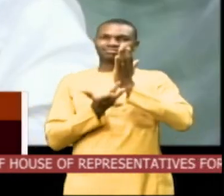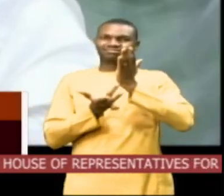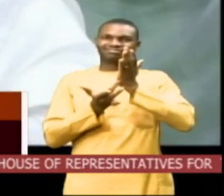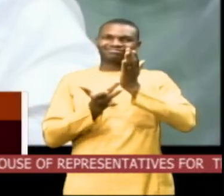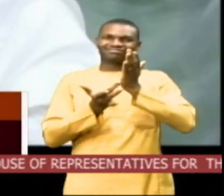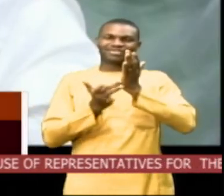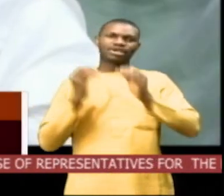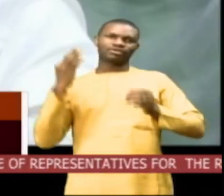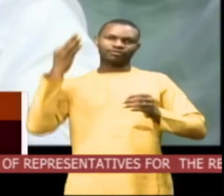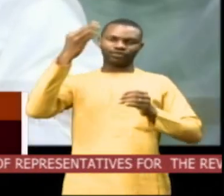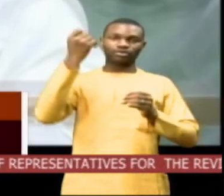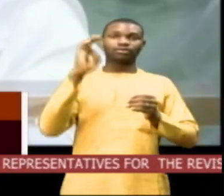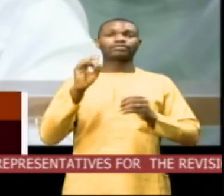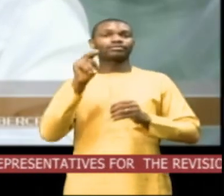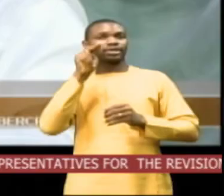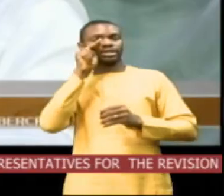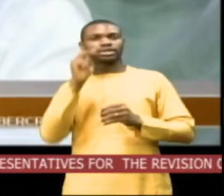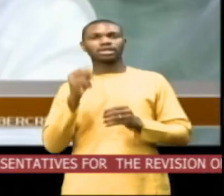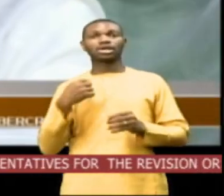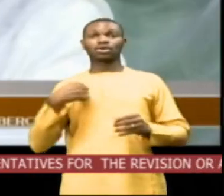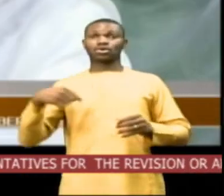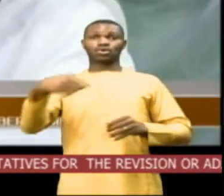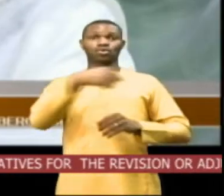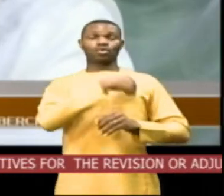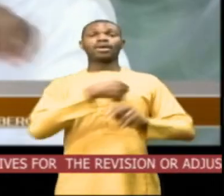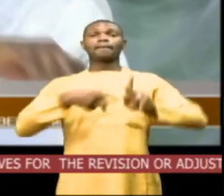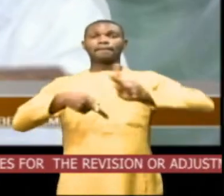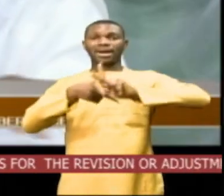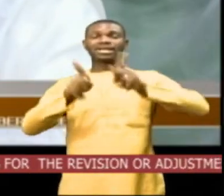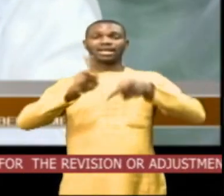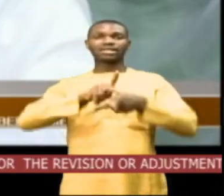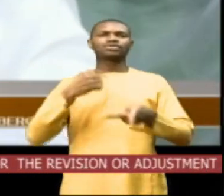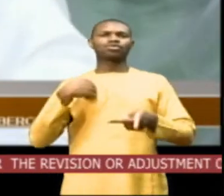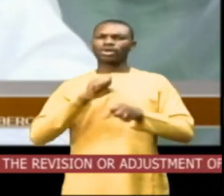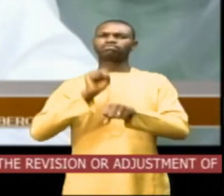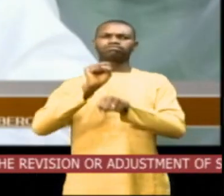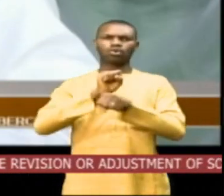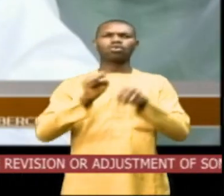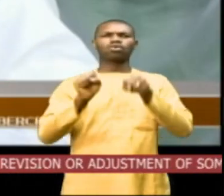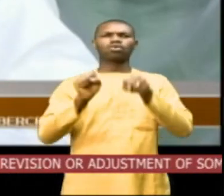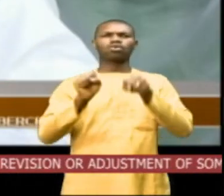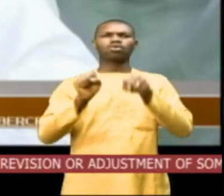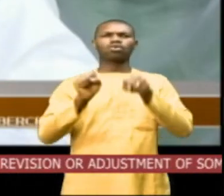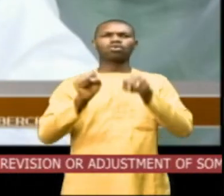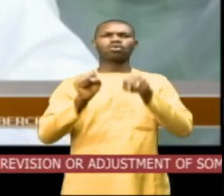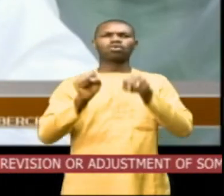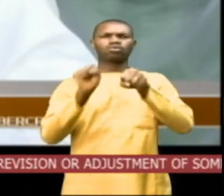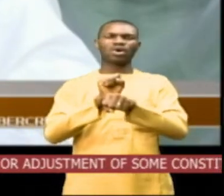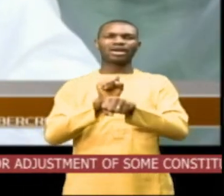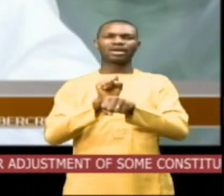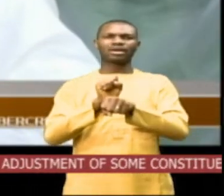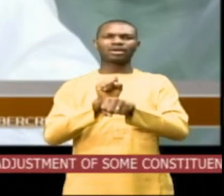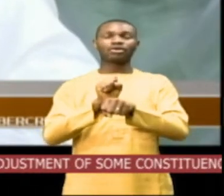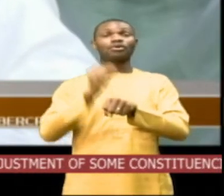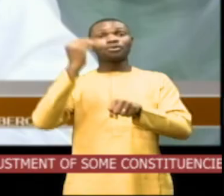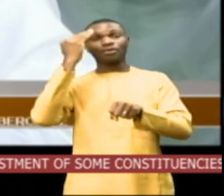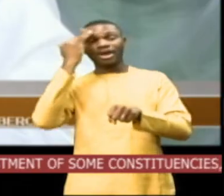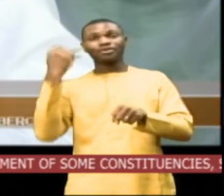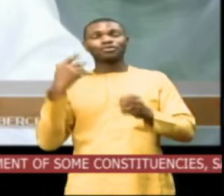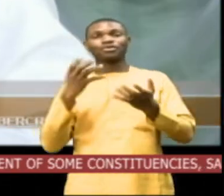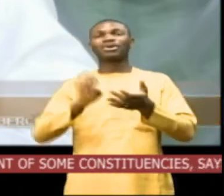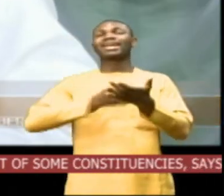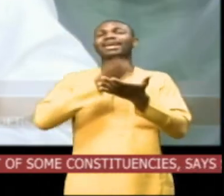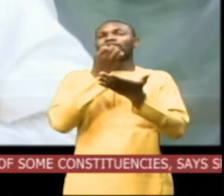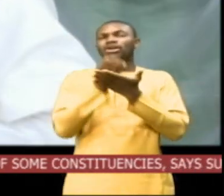space. Accordingly, we assure you all of our support.